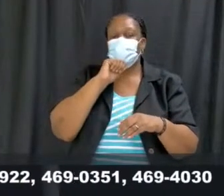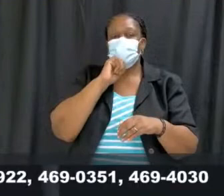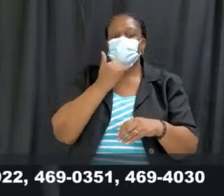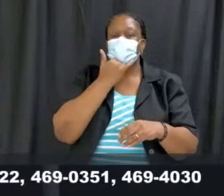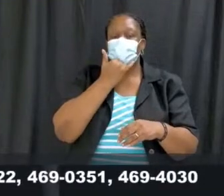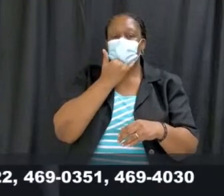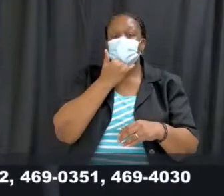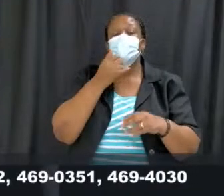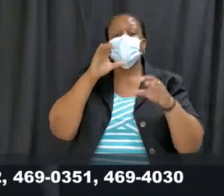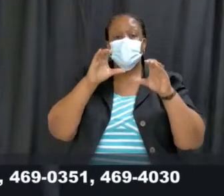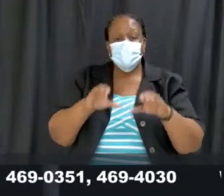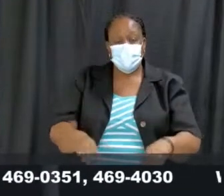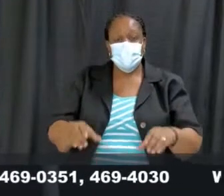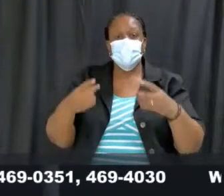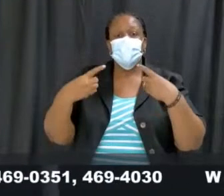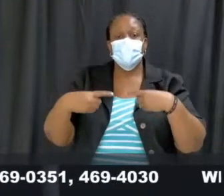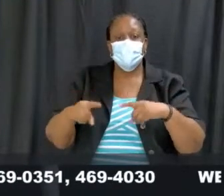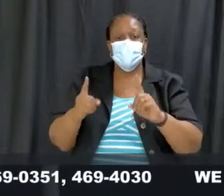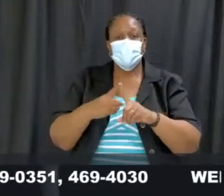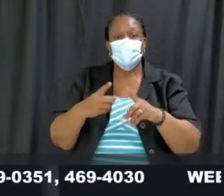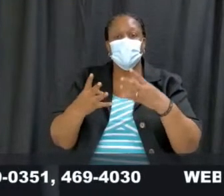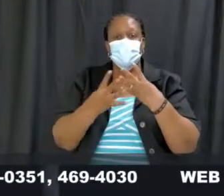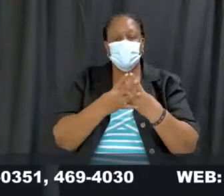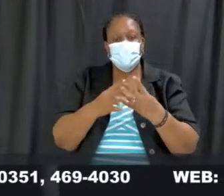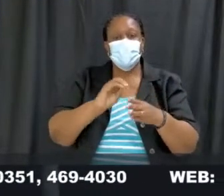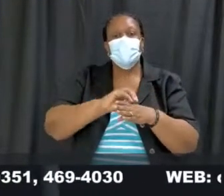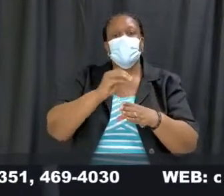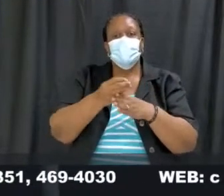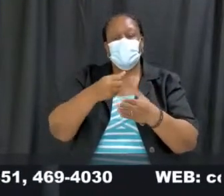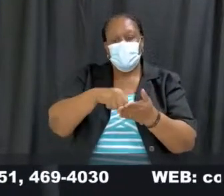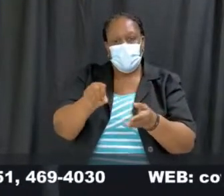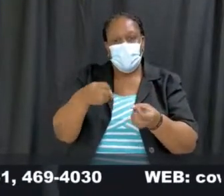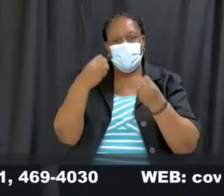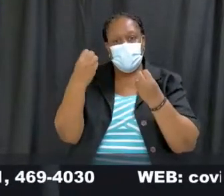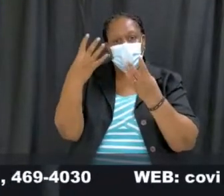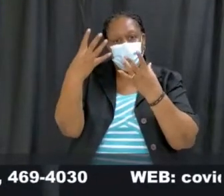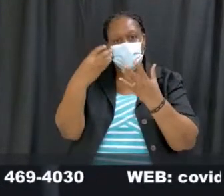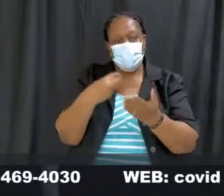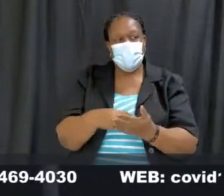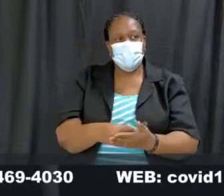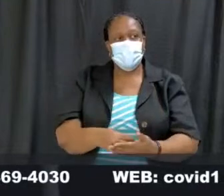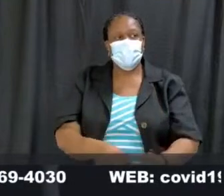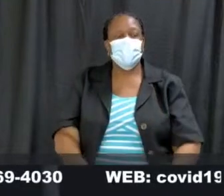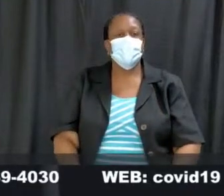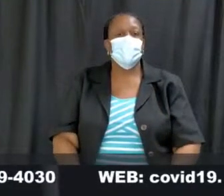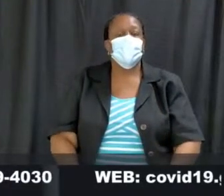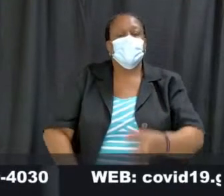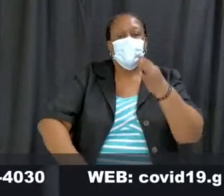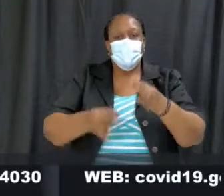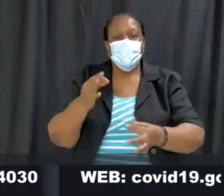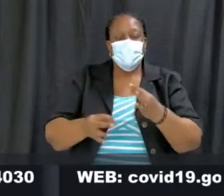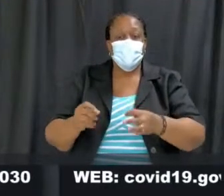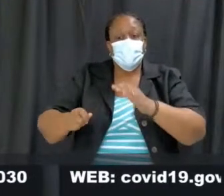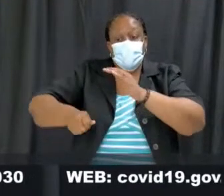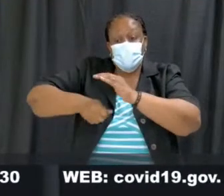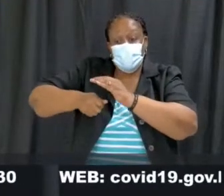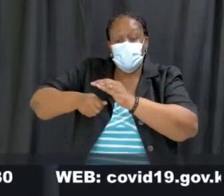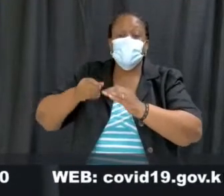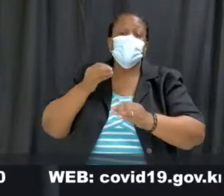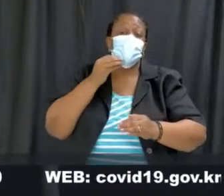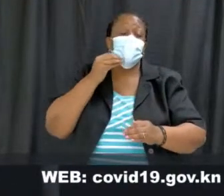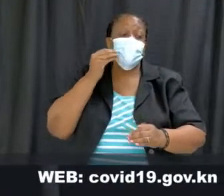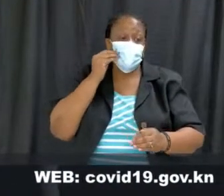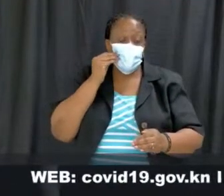Having cooperated with an inquiry and the contact tracers require you to be quarantined at home, you are still